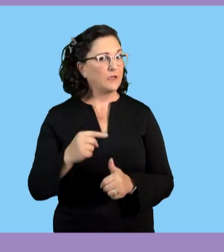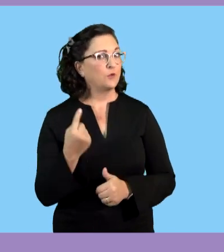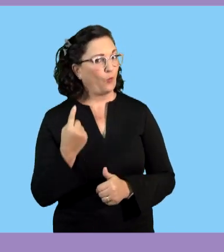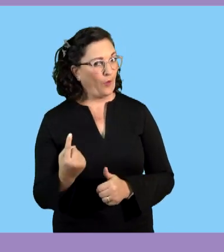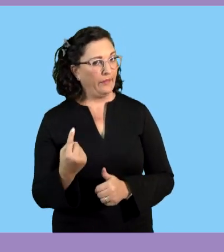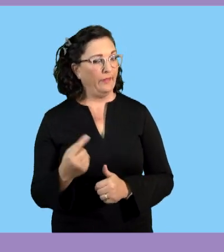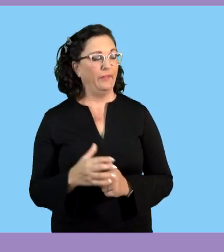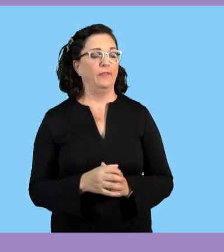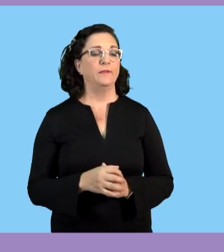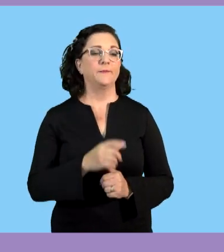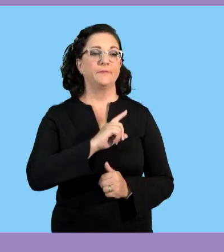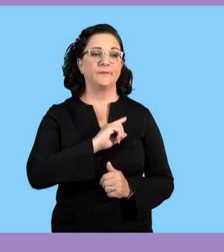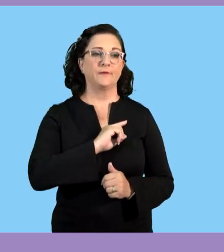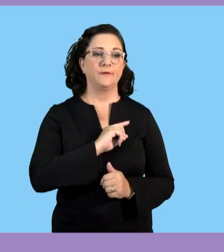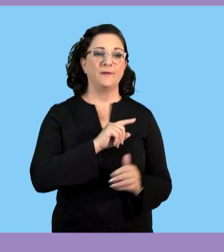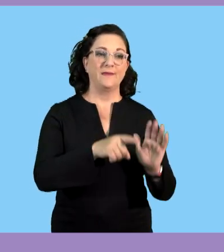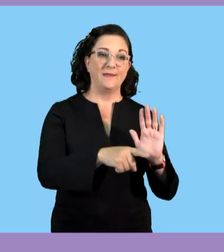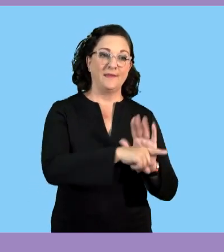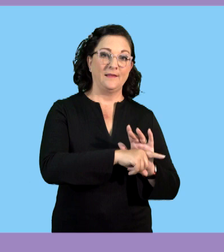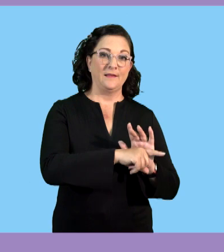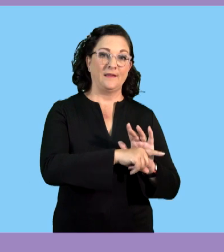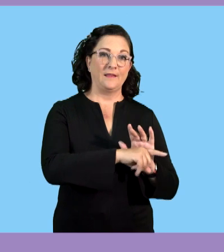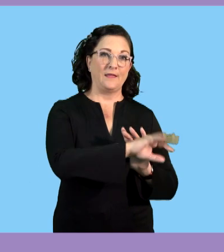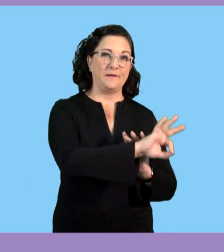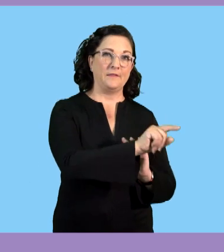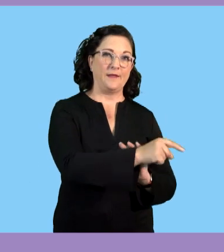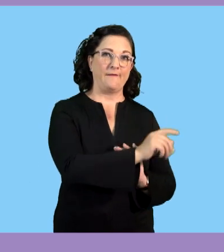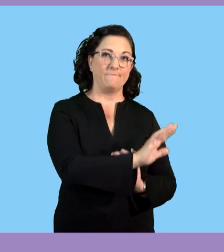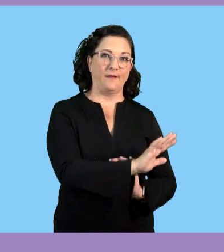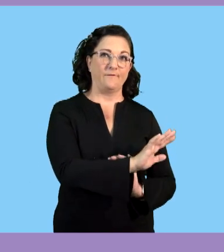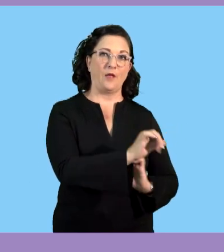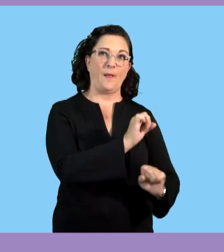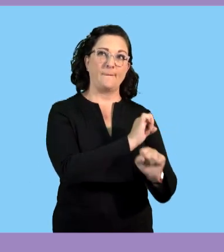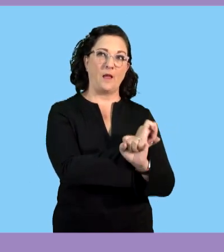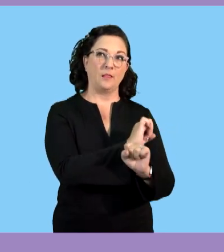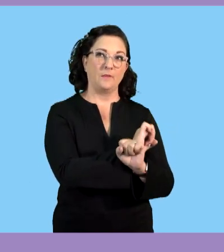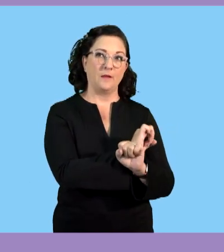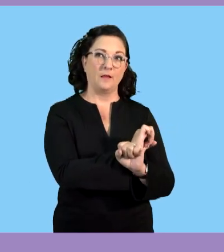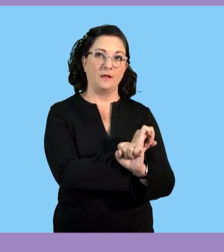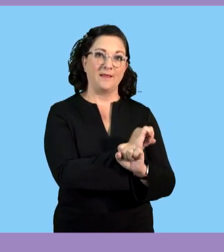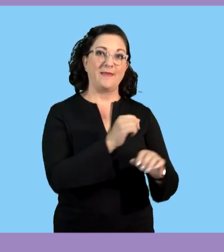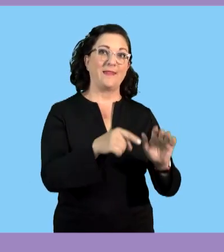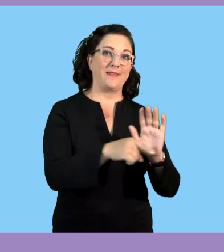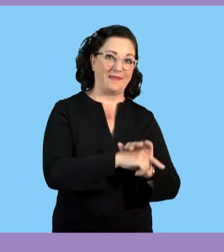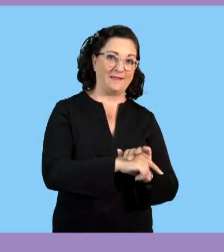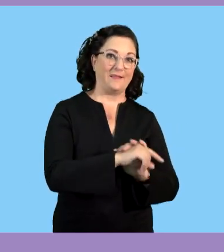1 here. So a negative 3/5, if we were to multiply that with a negative